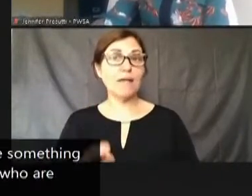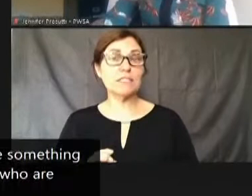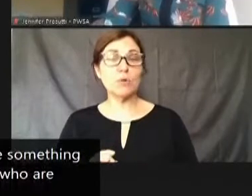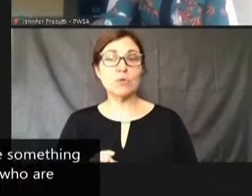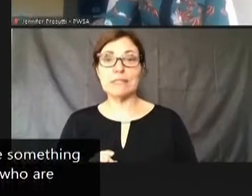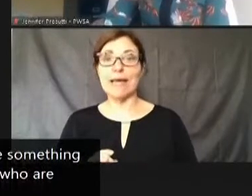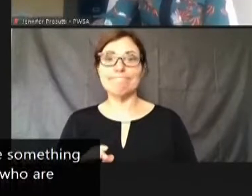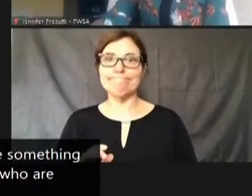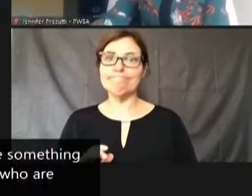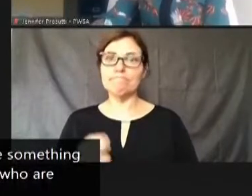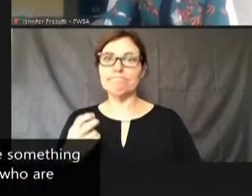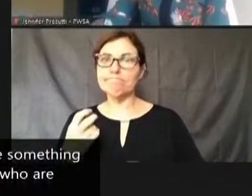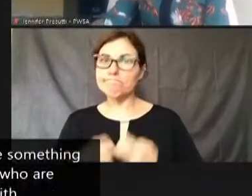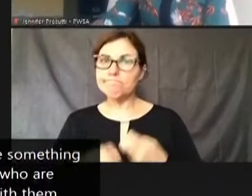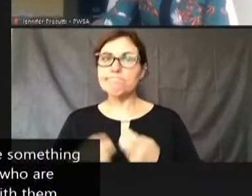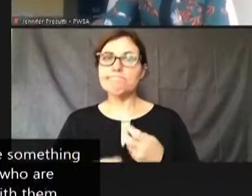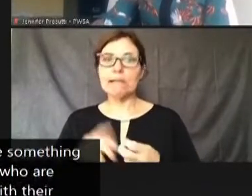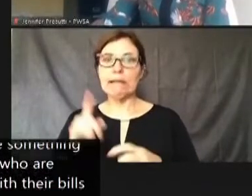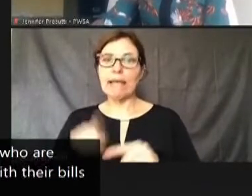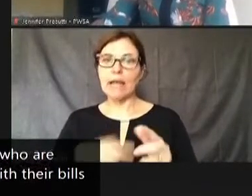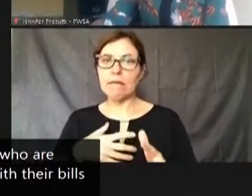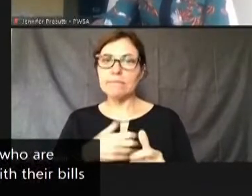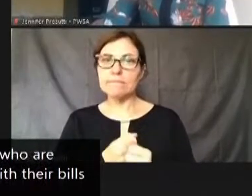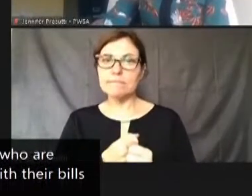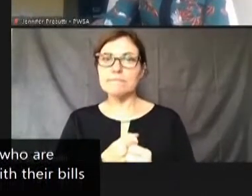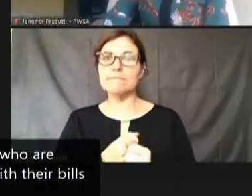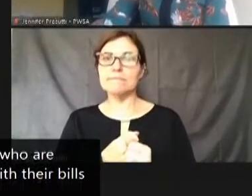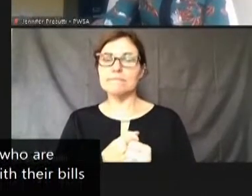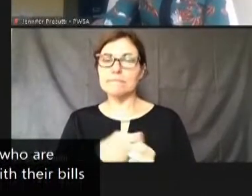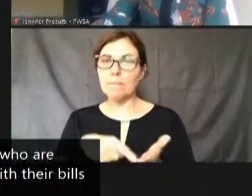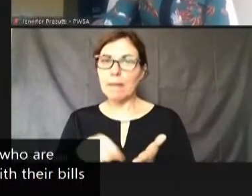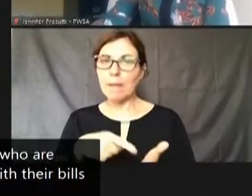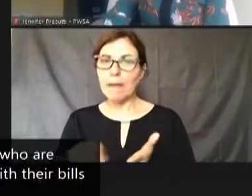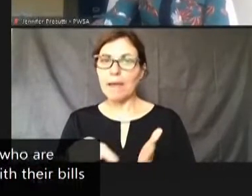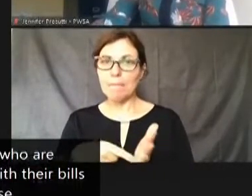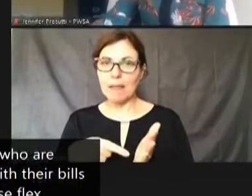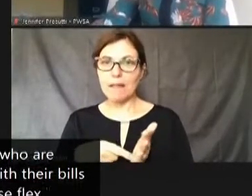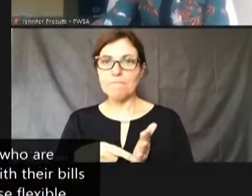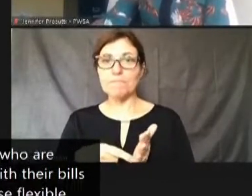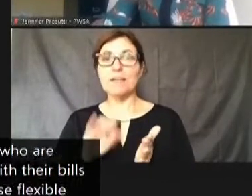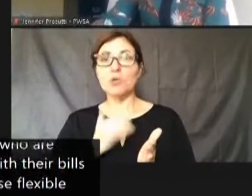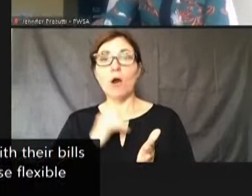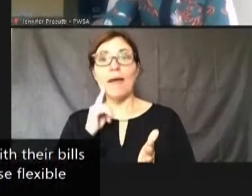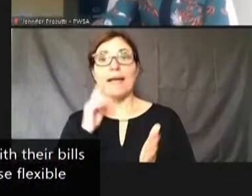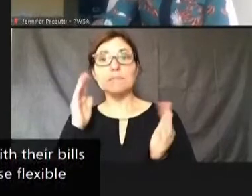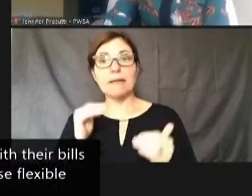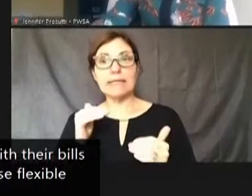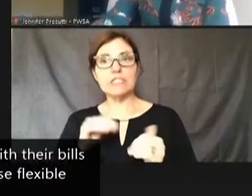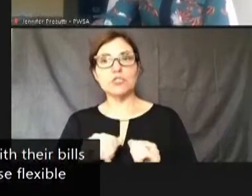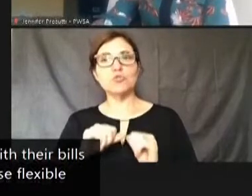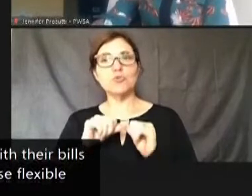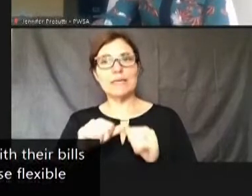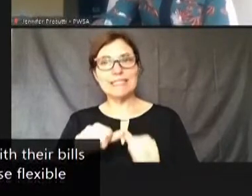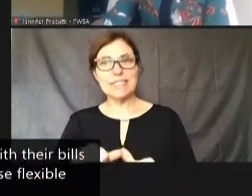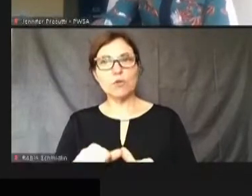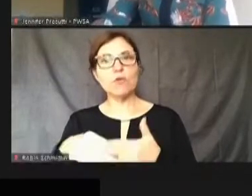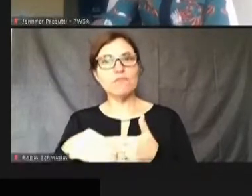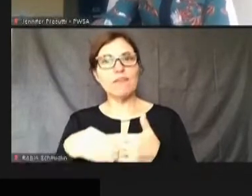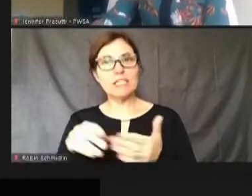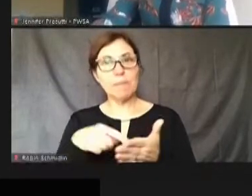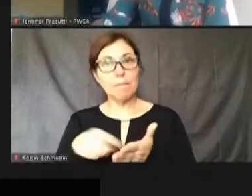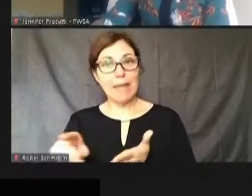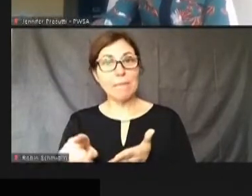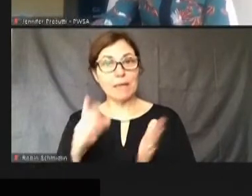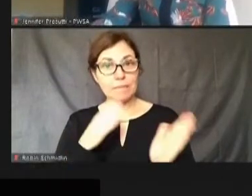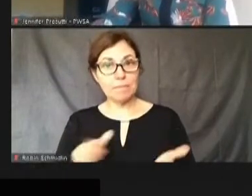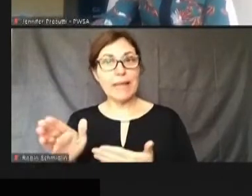time staying up to date with their bills. And so it's our expectation to maintain those flexible payment arrangements and allow people who stay current to